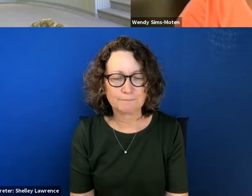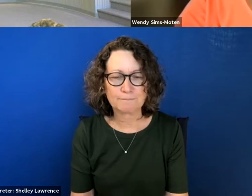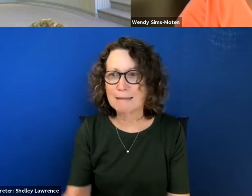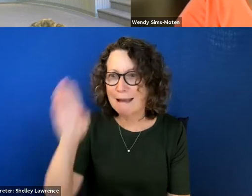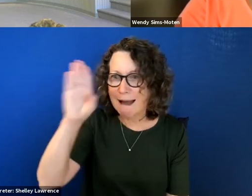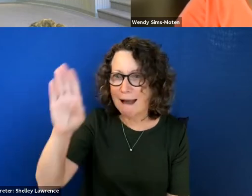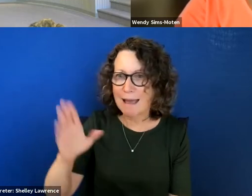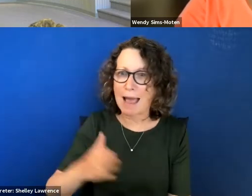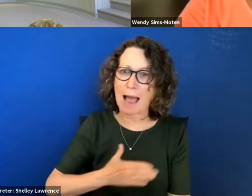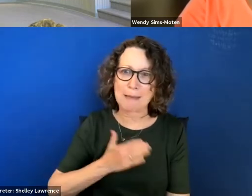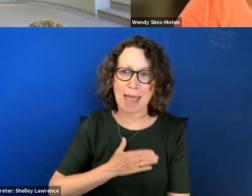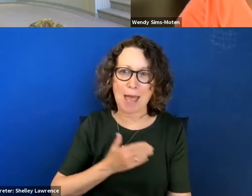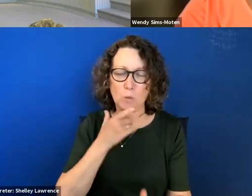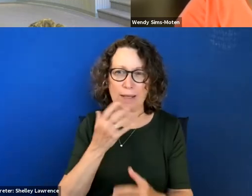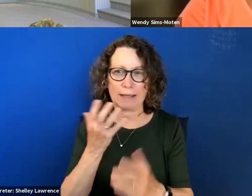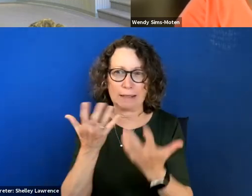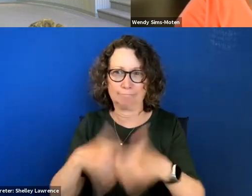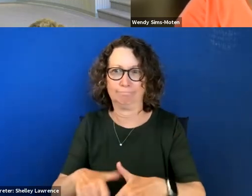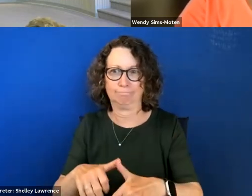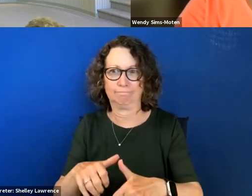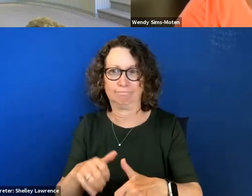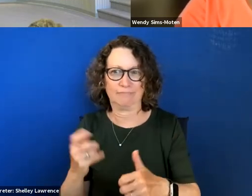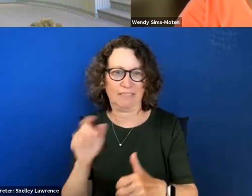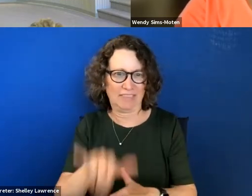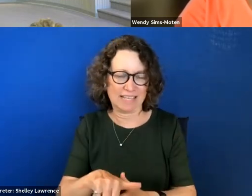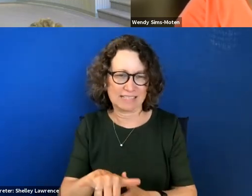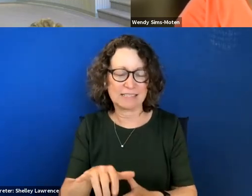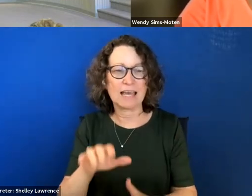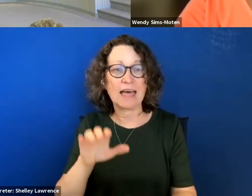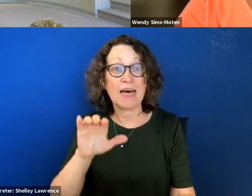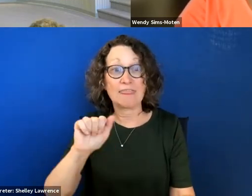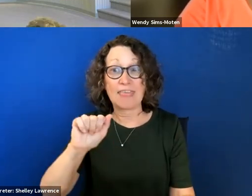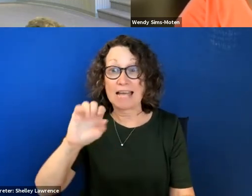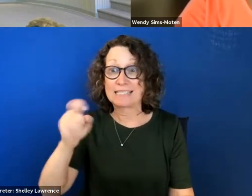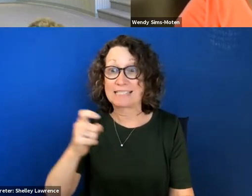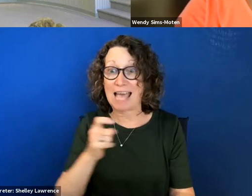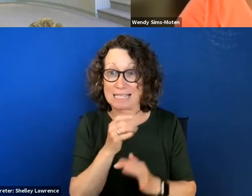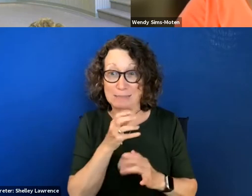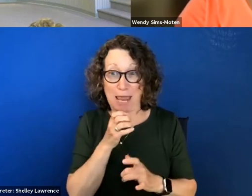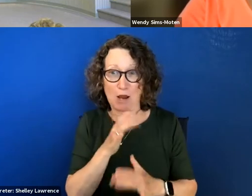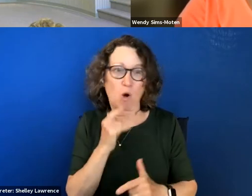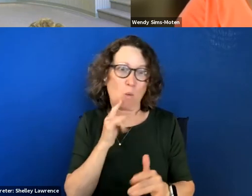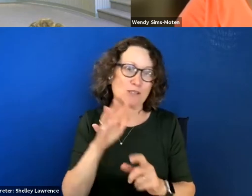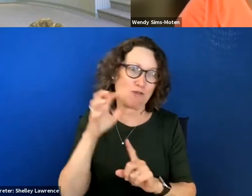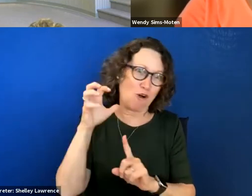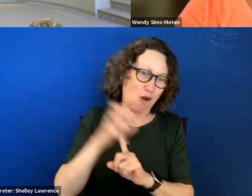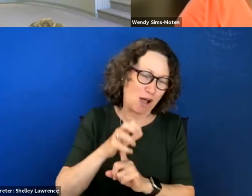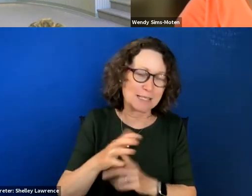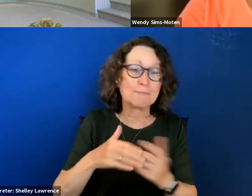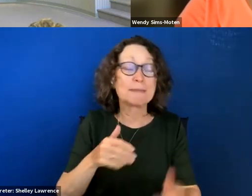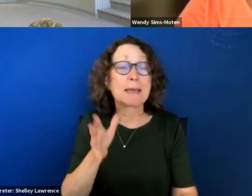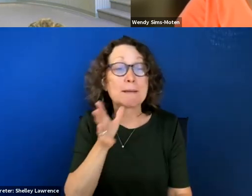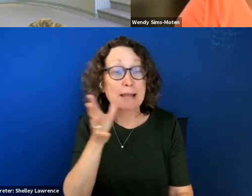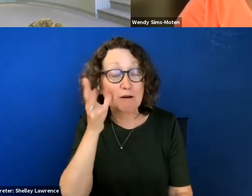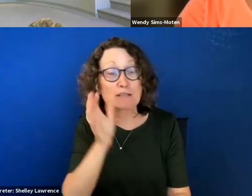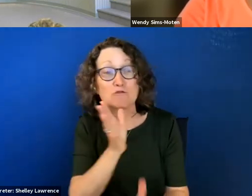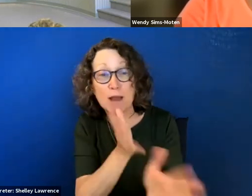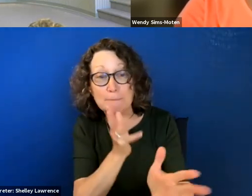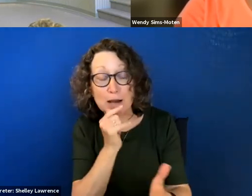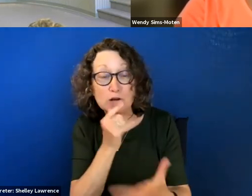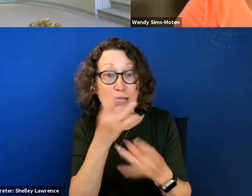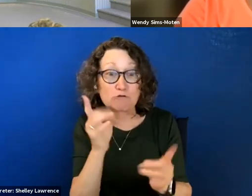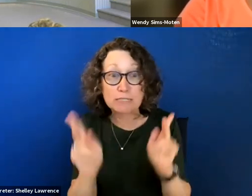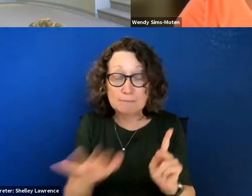Hi, I'm glad we got this squared away here. That sax player was awesome. Thank you. Parents, grandparents, and interested